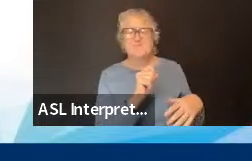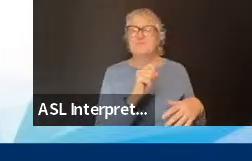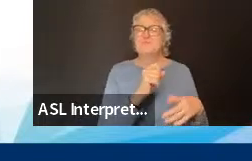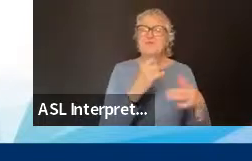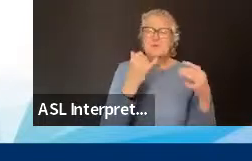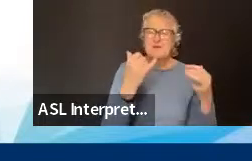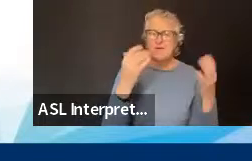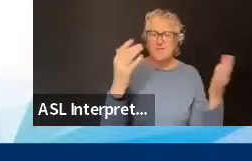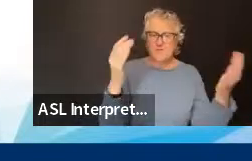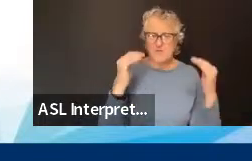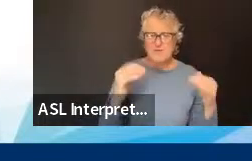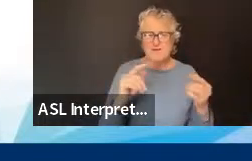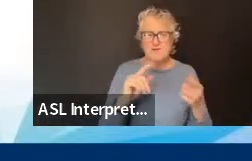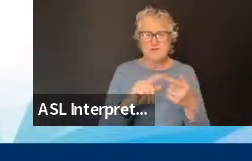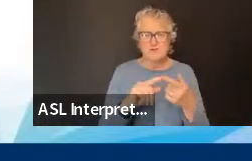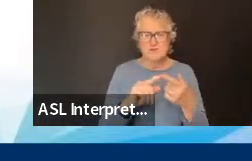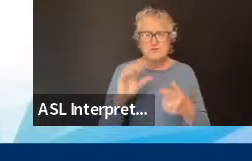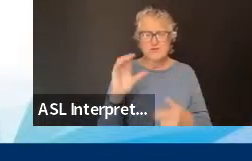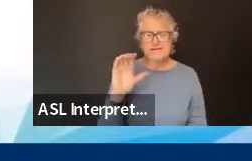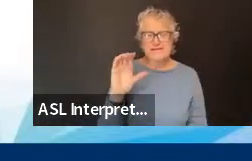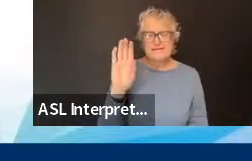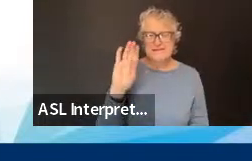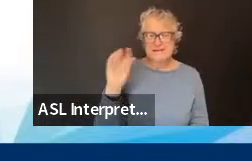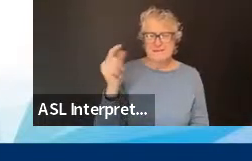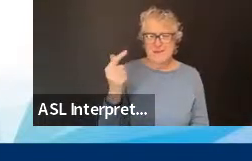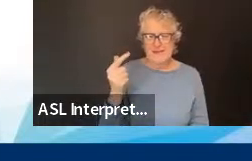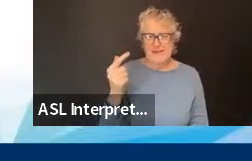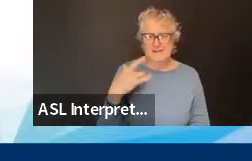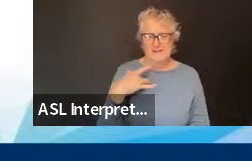Benefits Advisory Group update with Shannon and Emily.